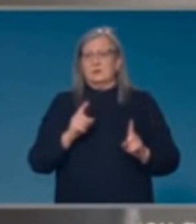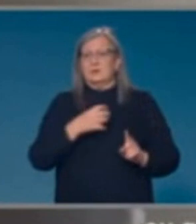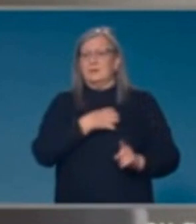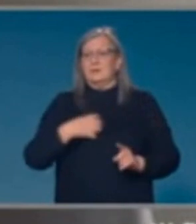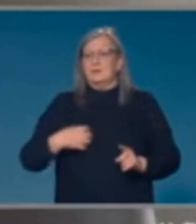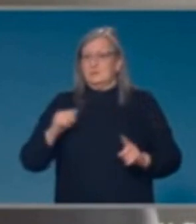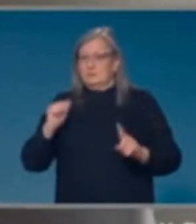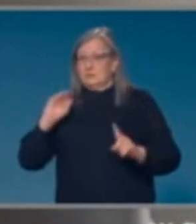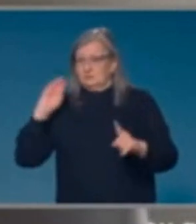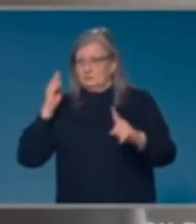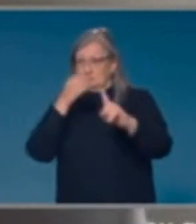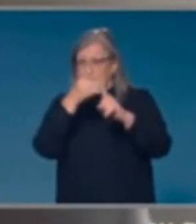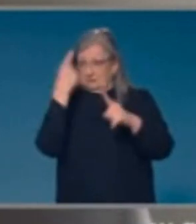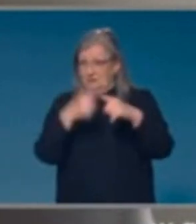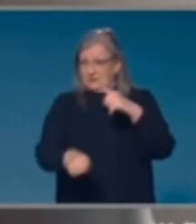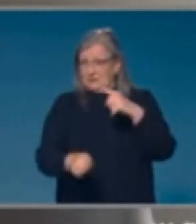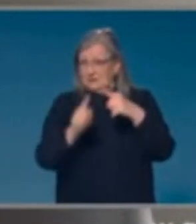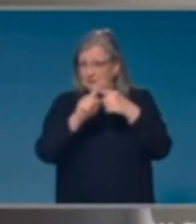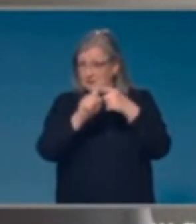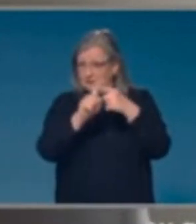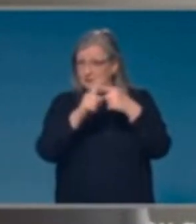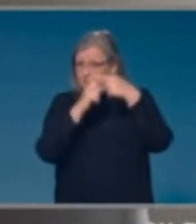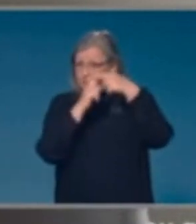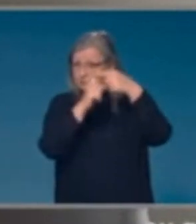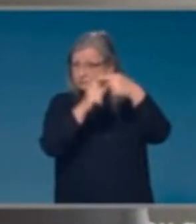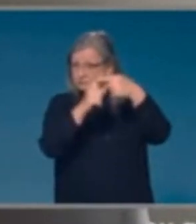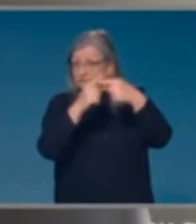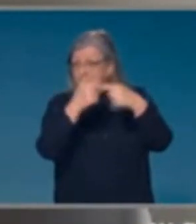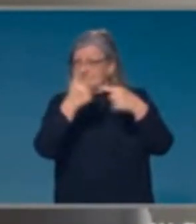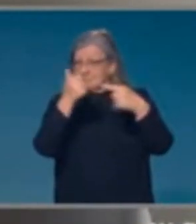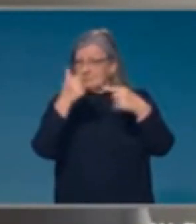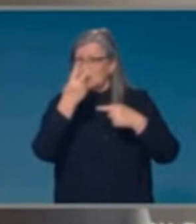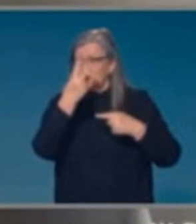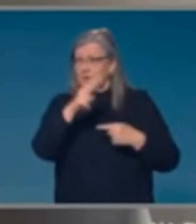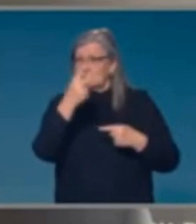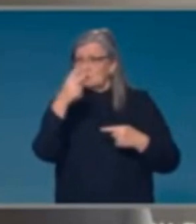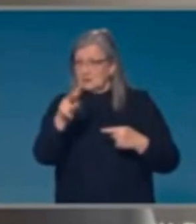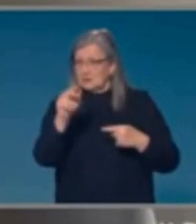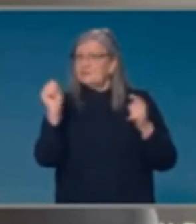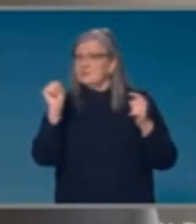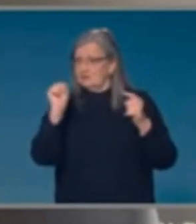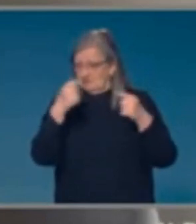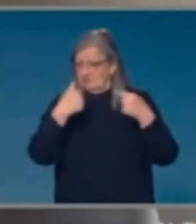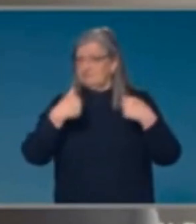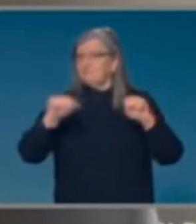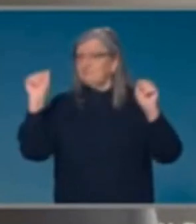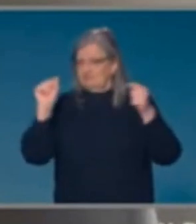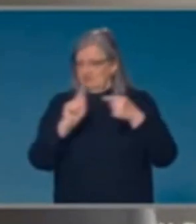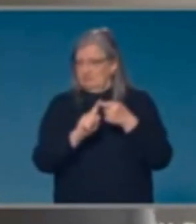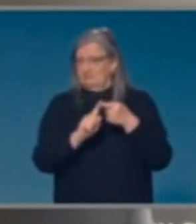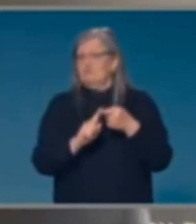targets. We set 2020 targets and we were able to meet and beat those targets. I remember back